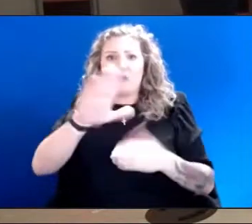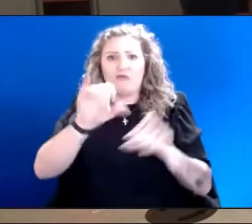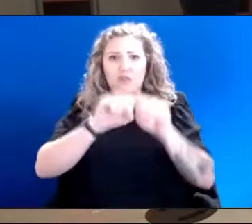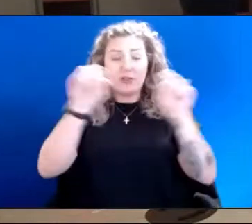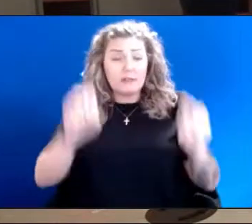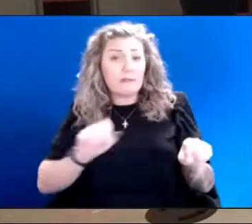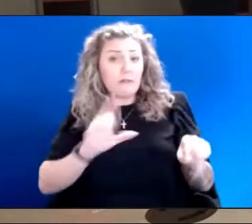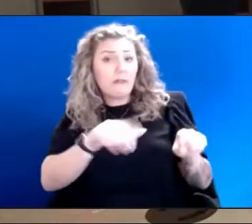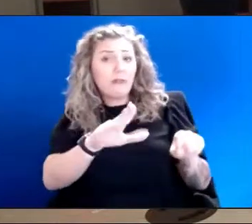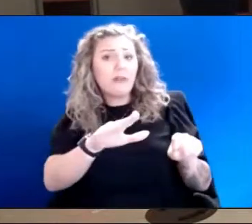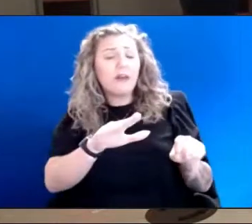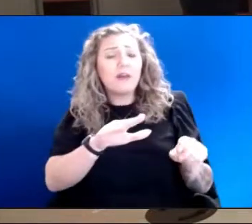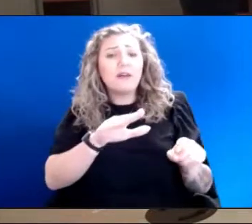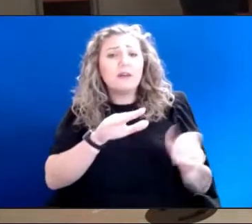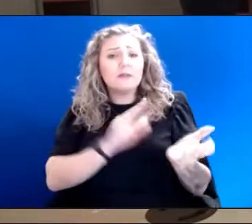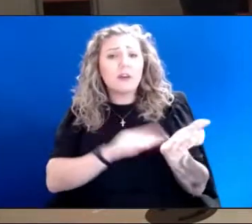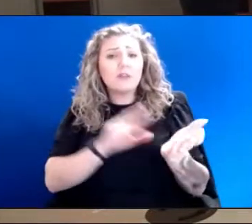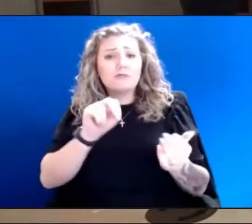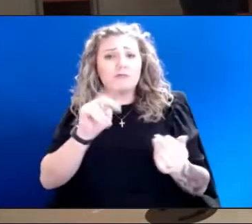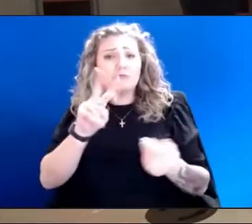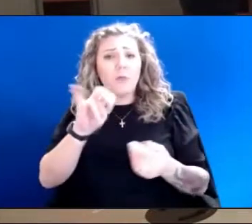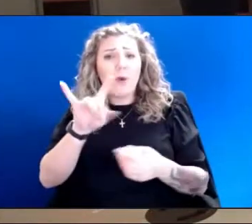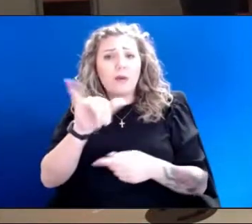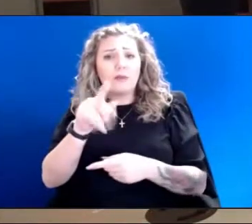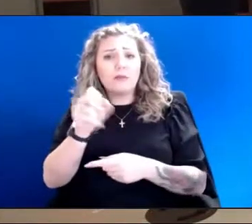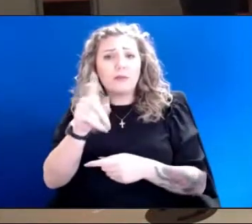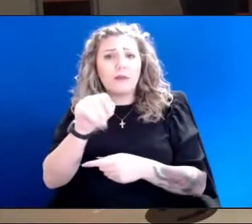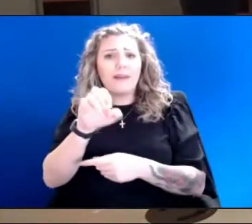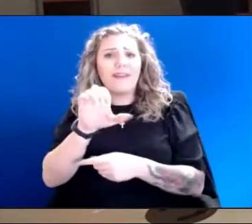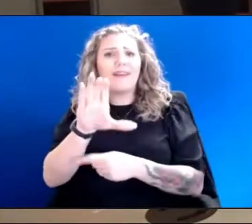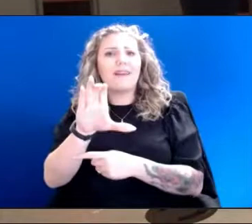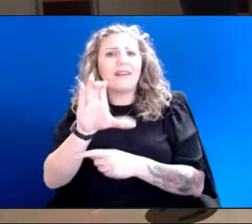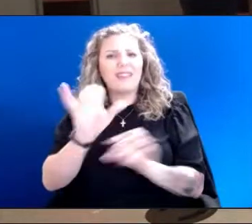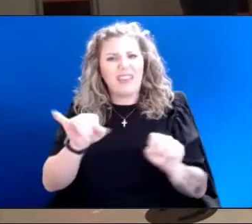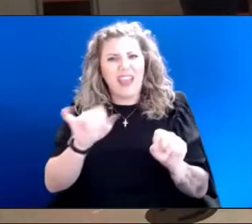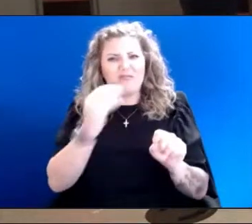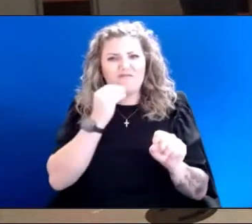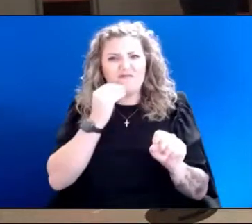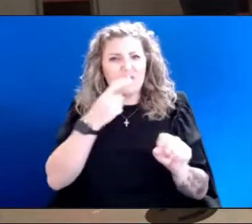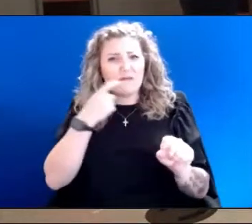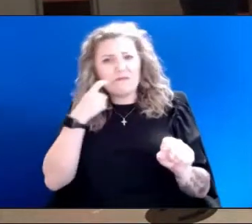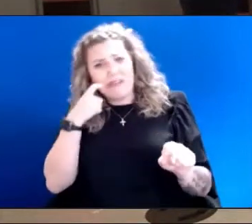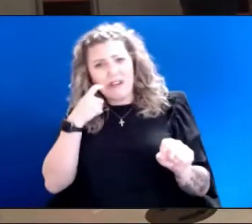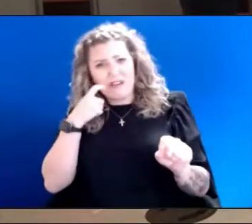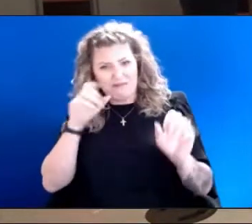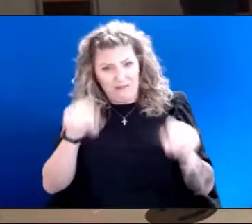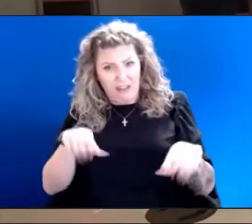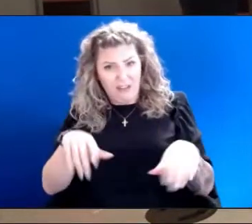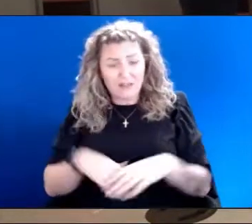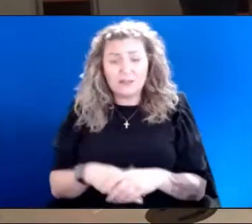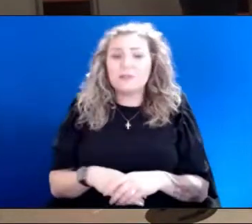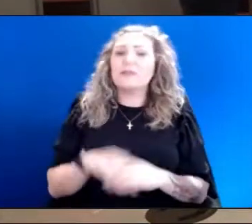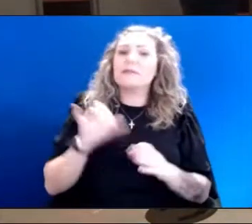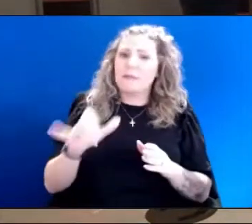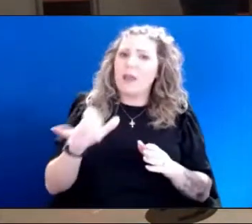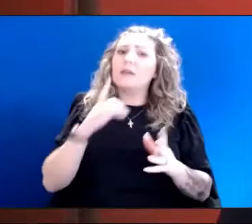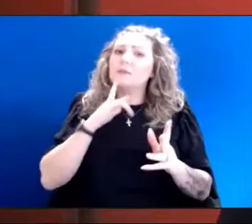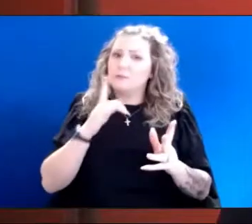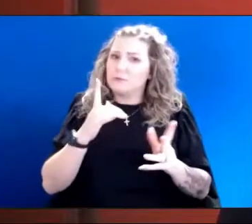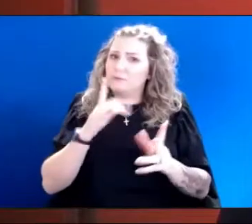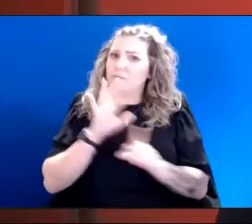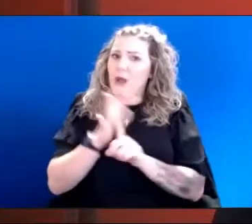can food be an addiction? You know, this is a really complicated discussion because when we talk about